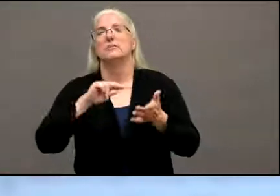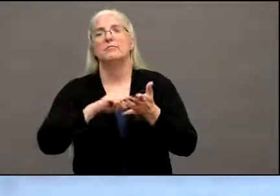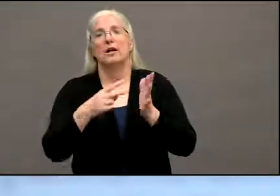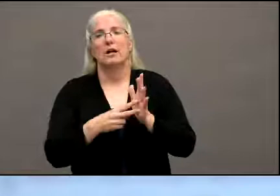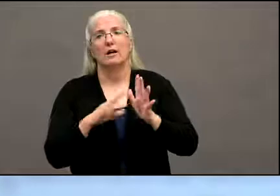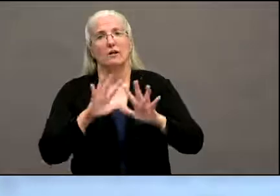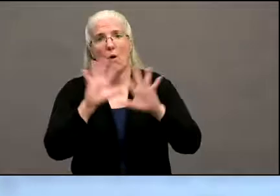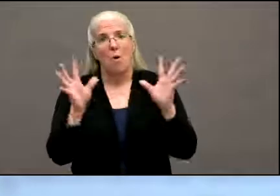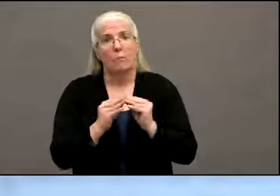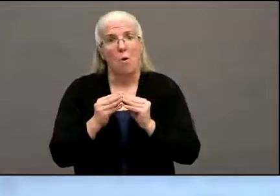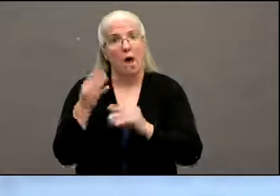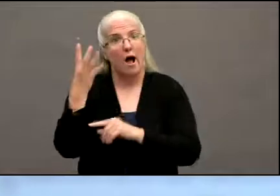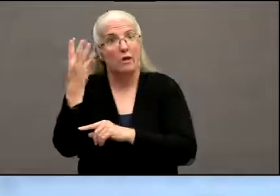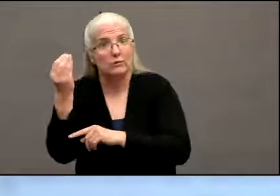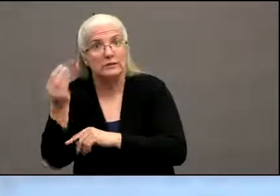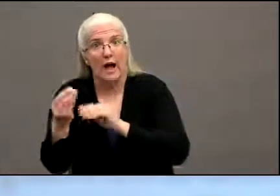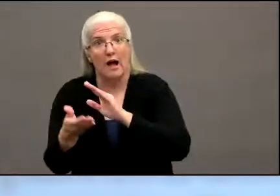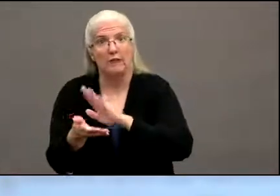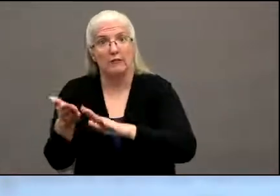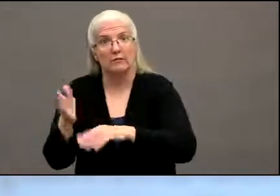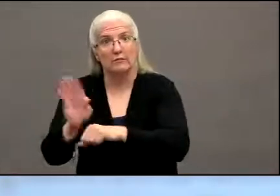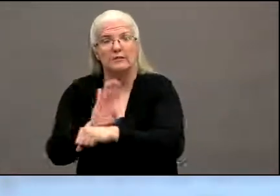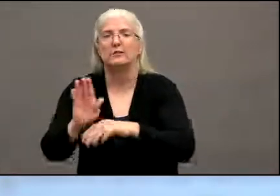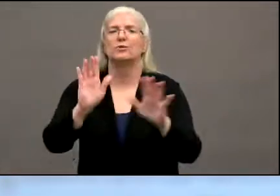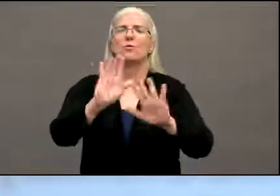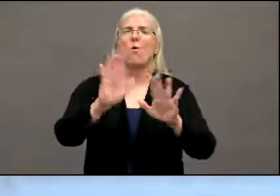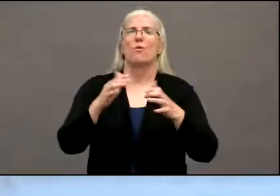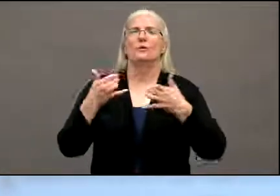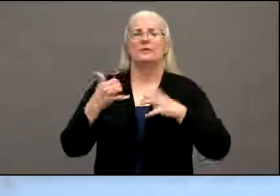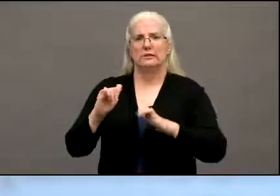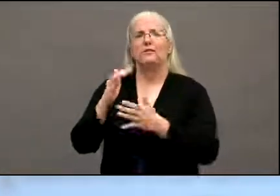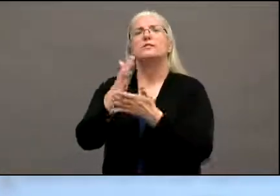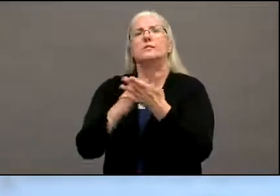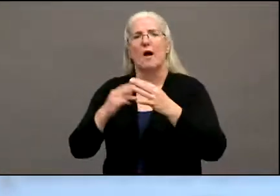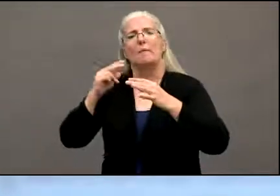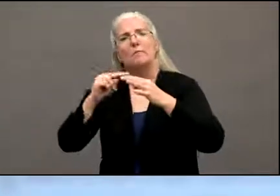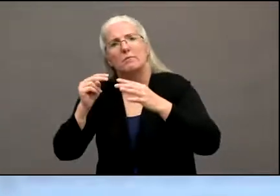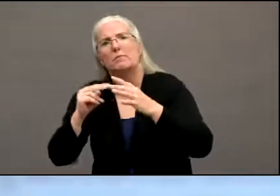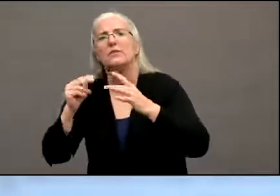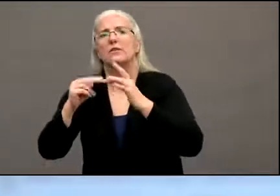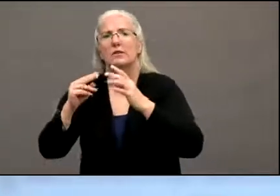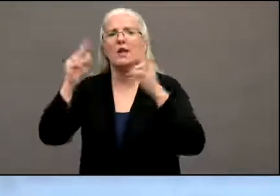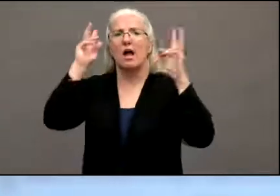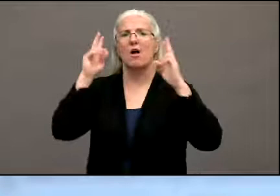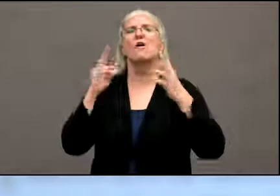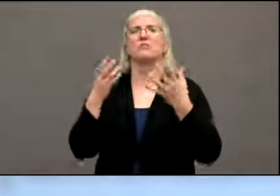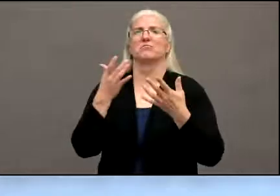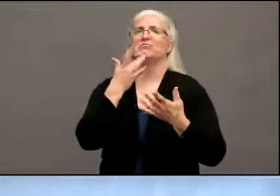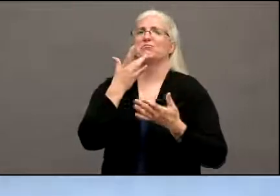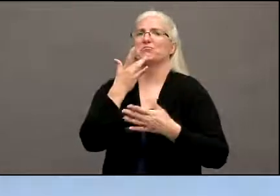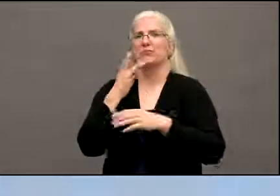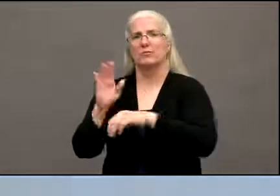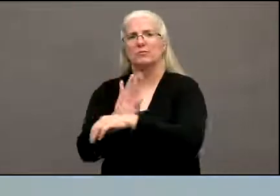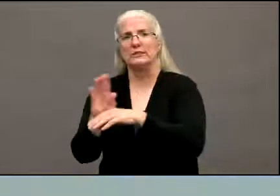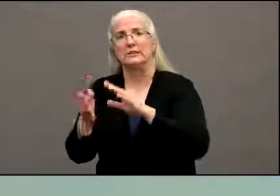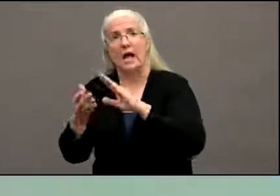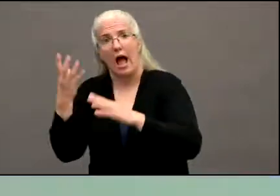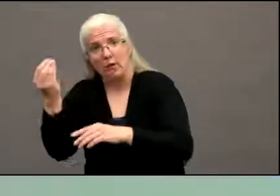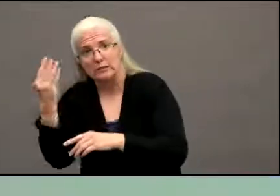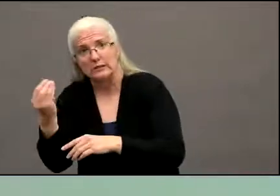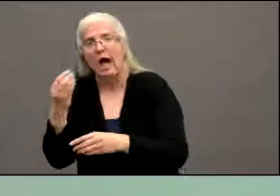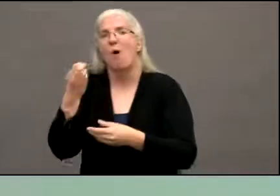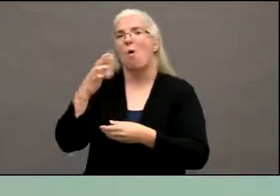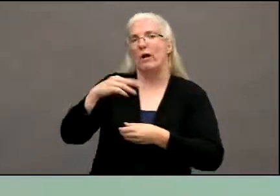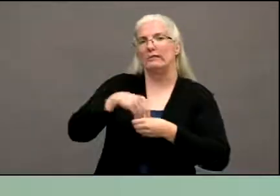lot of nail salons are opting to do both, to offer both indoor services and outdoor services for patrons who prefer the